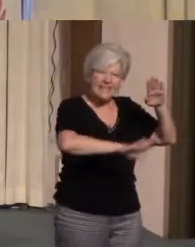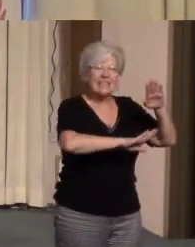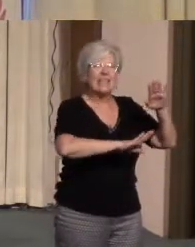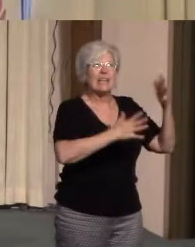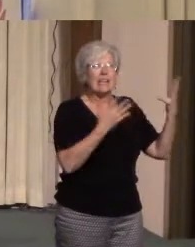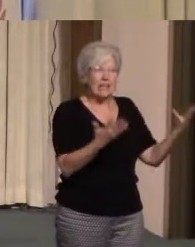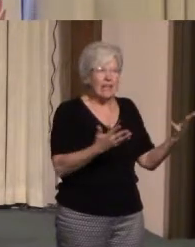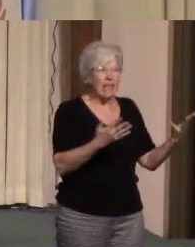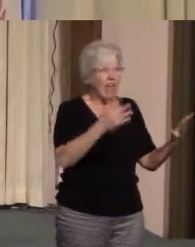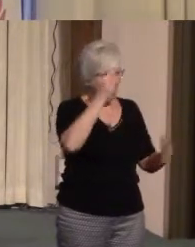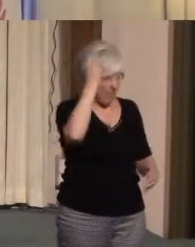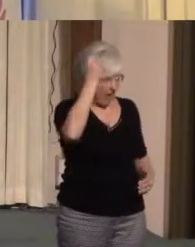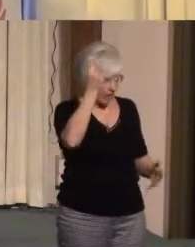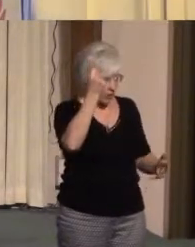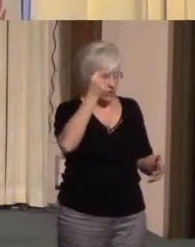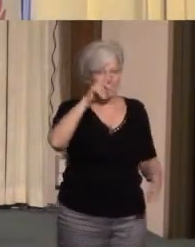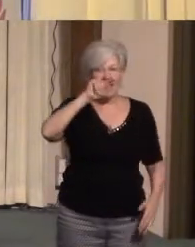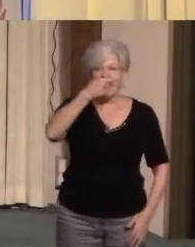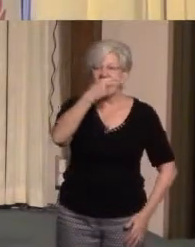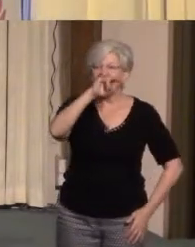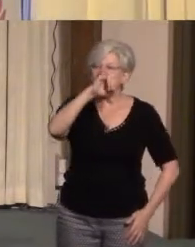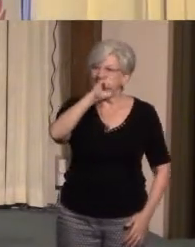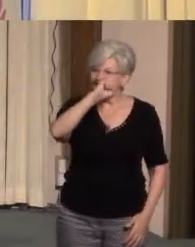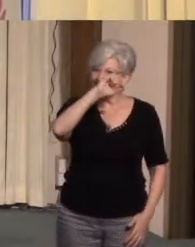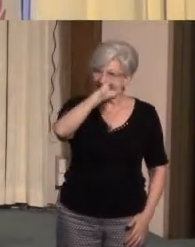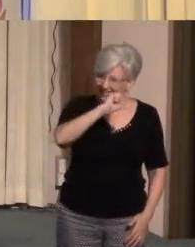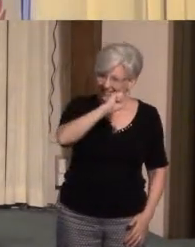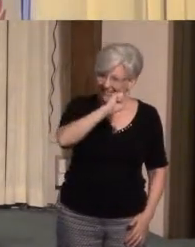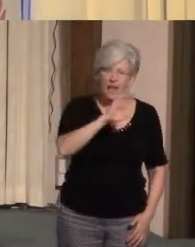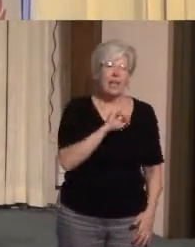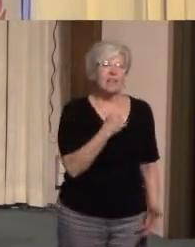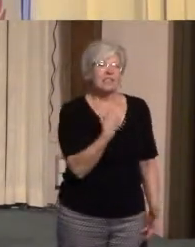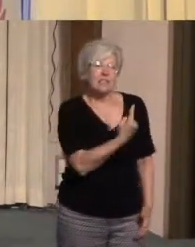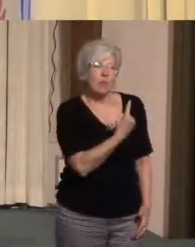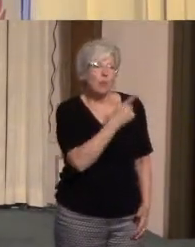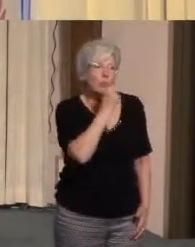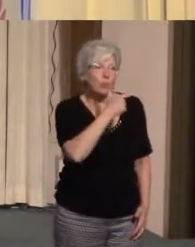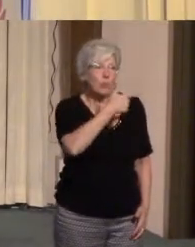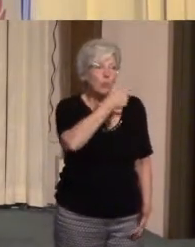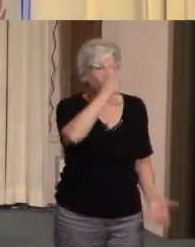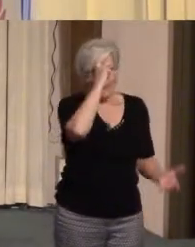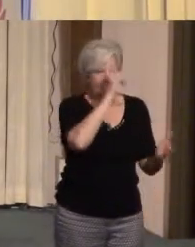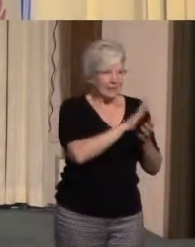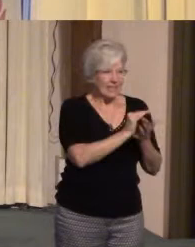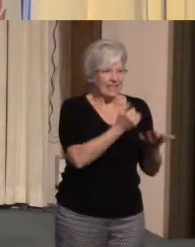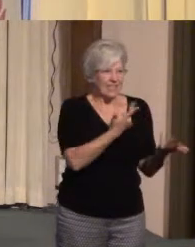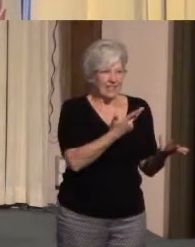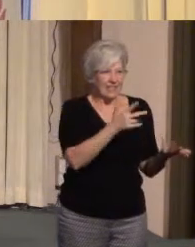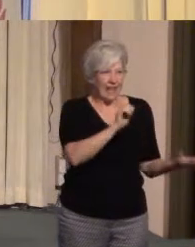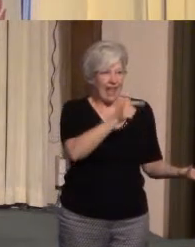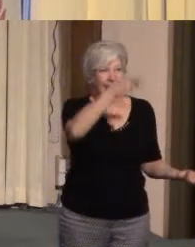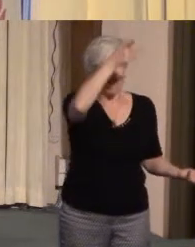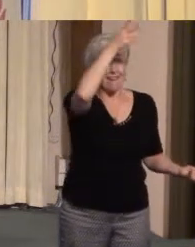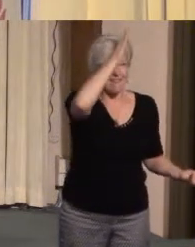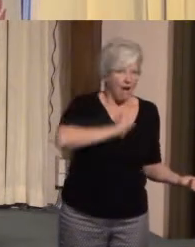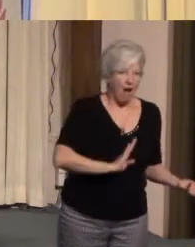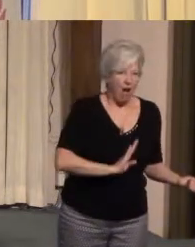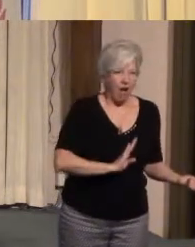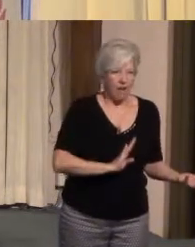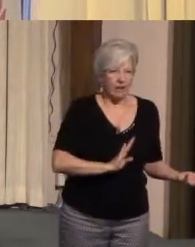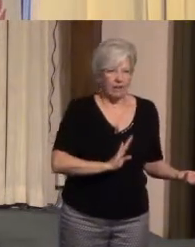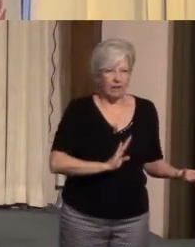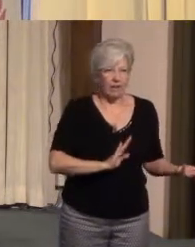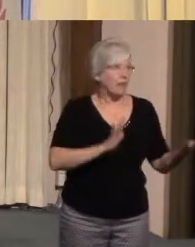something that we talk about a lot. So theists are people who believe in a God, like a God somewhere, like